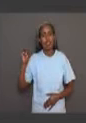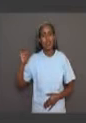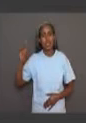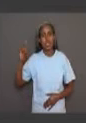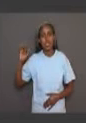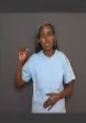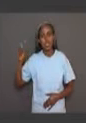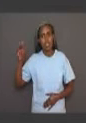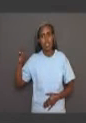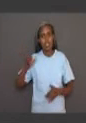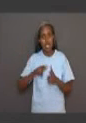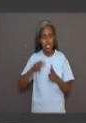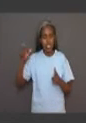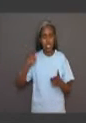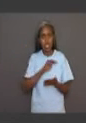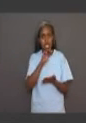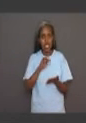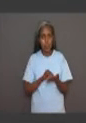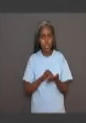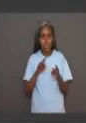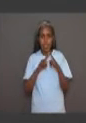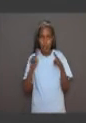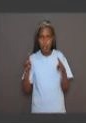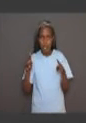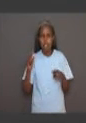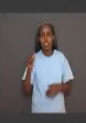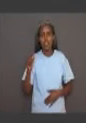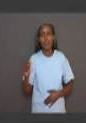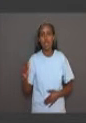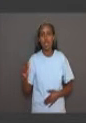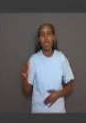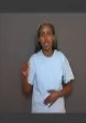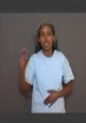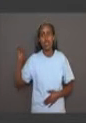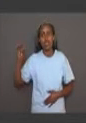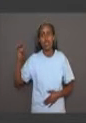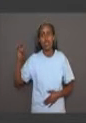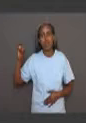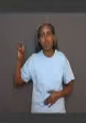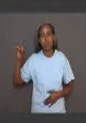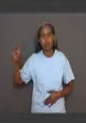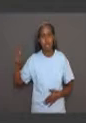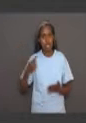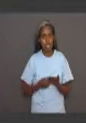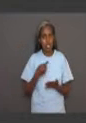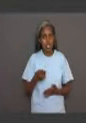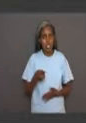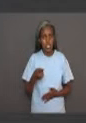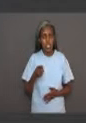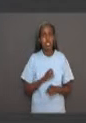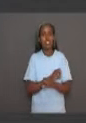is larger than the mean but smaller than the mode, then